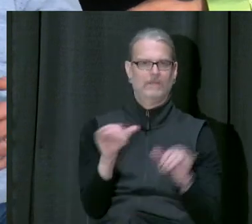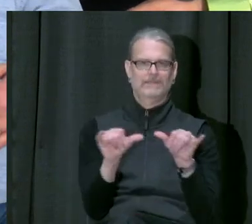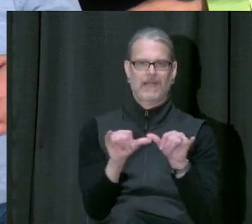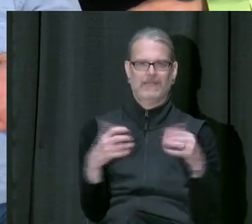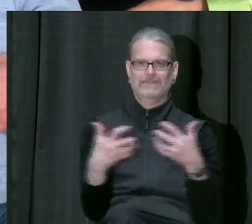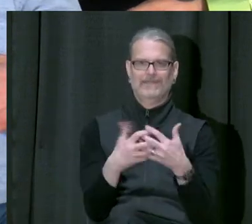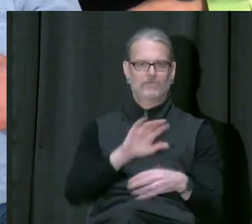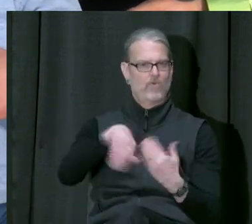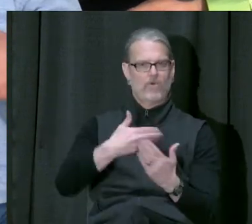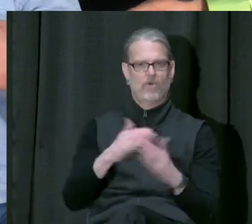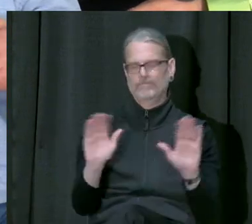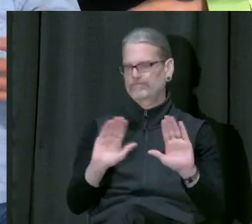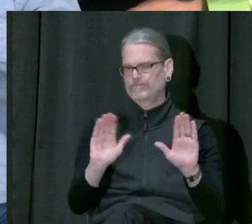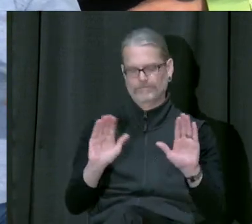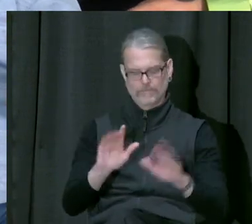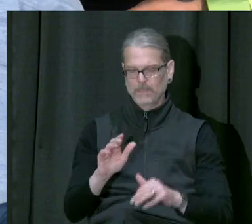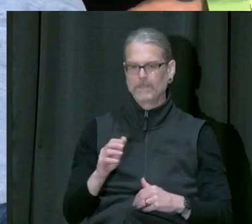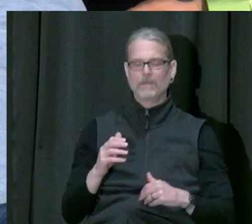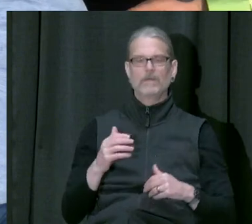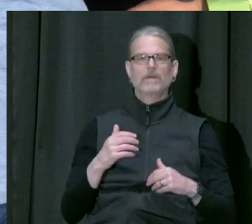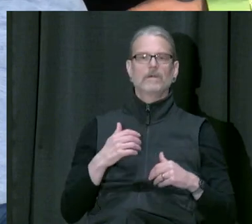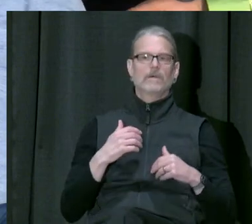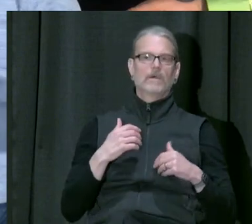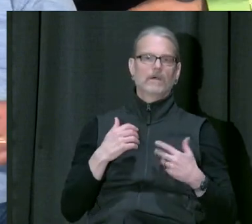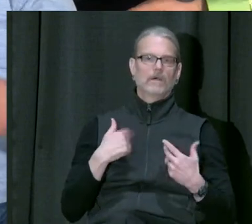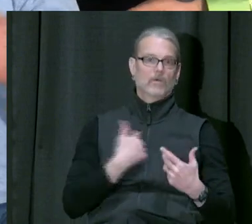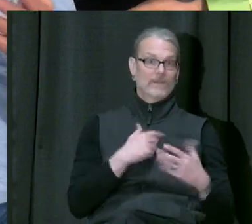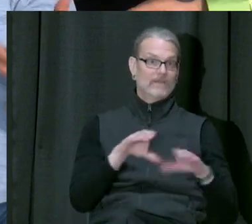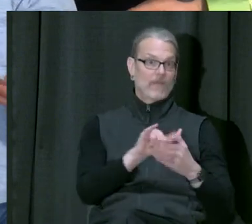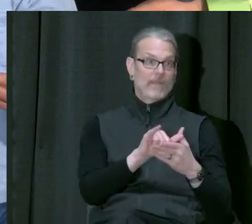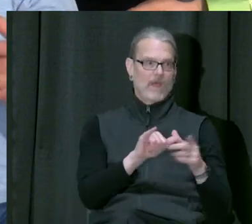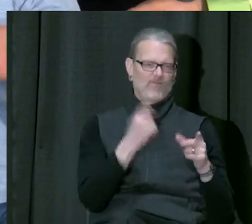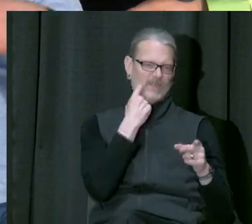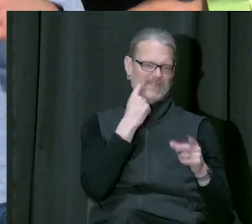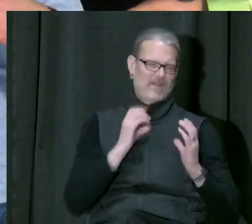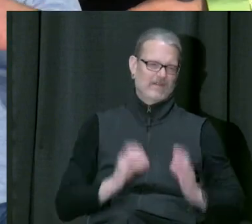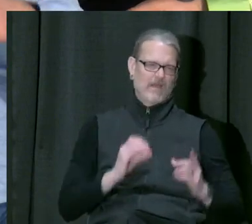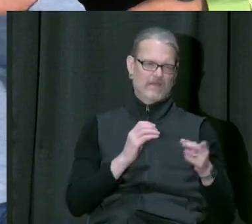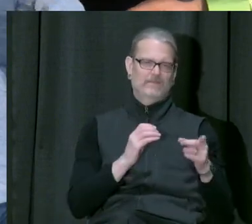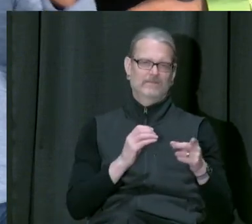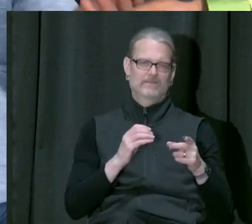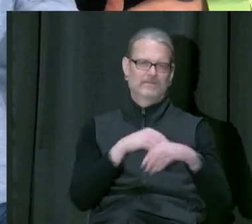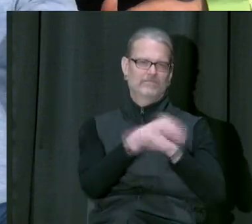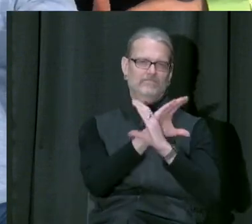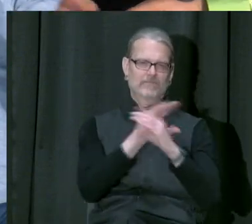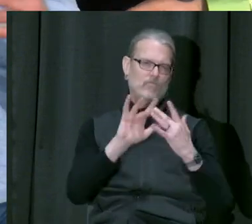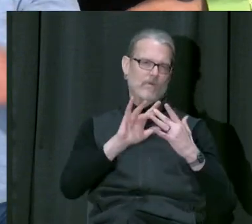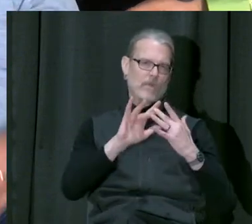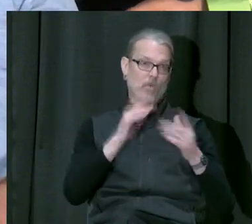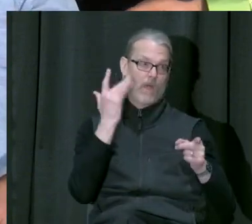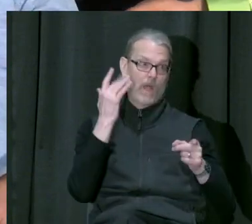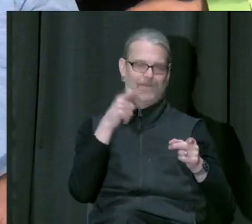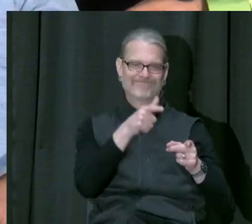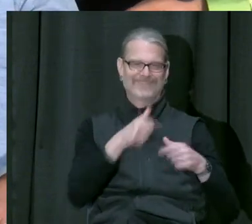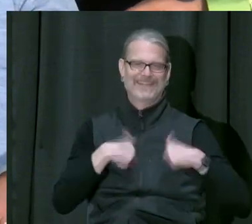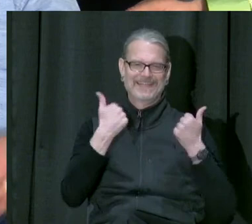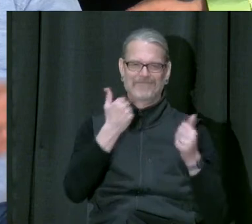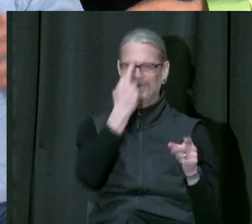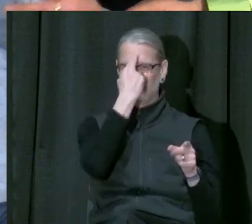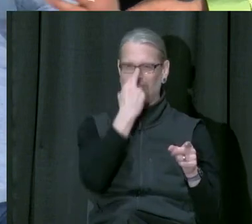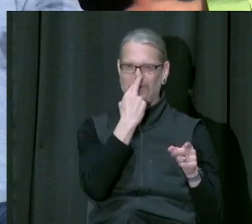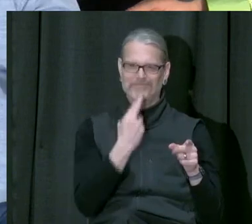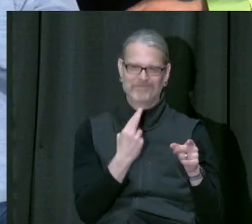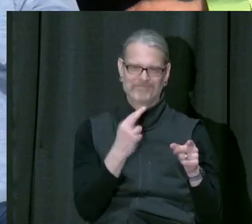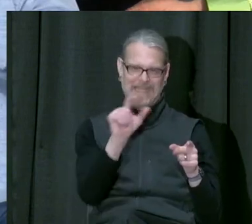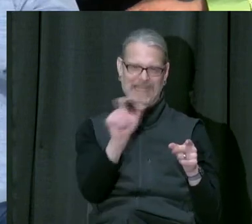is, and we could do this, we've done this with a recent client remotely because they're in Rome, and they were not